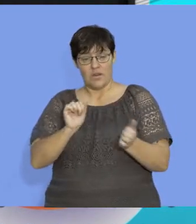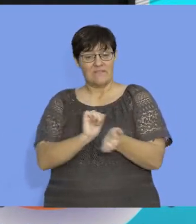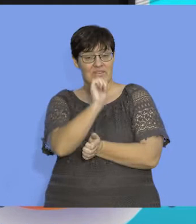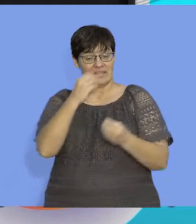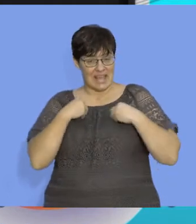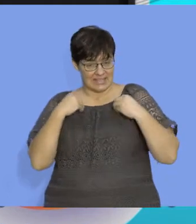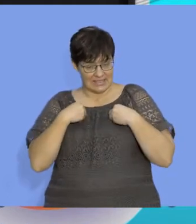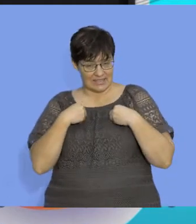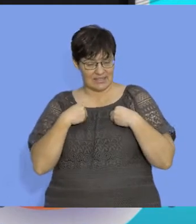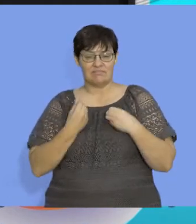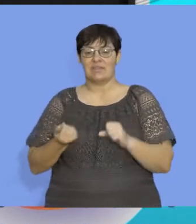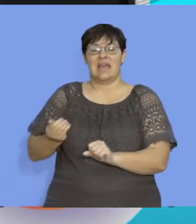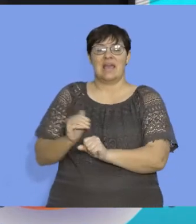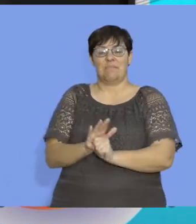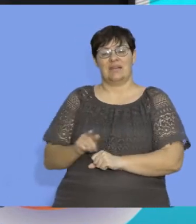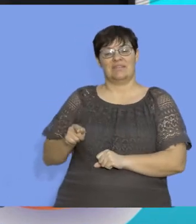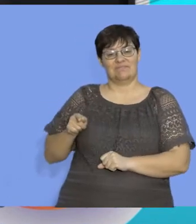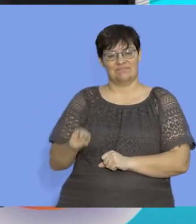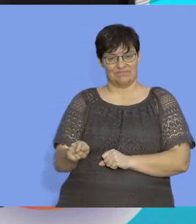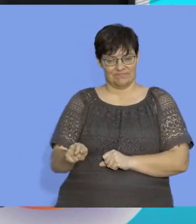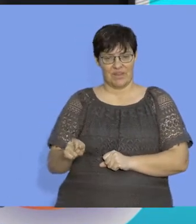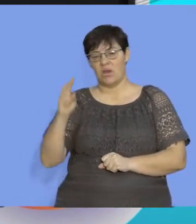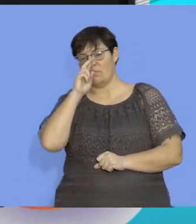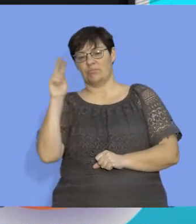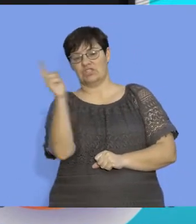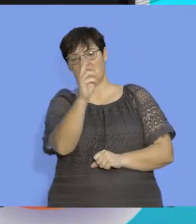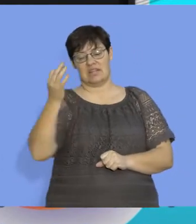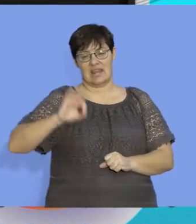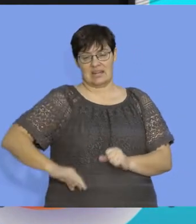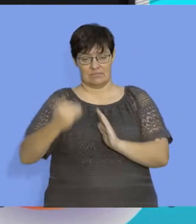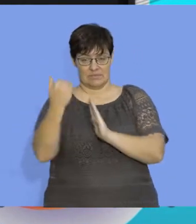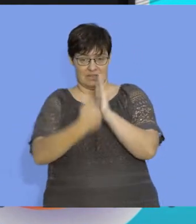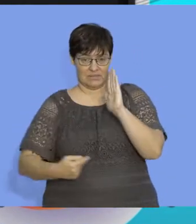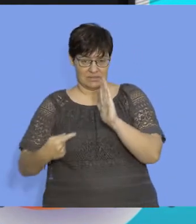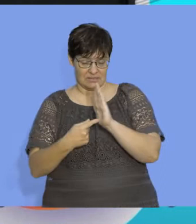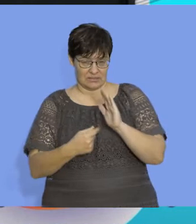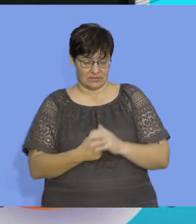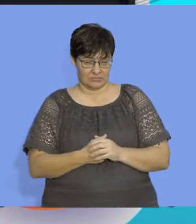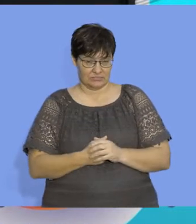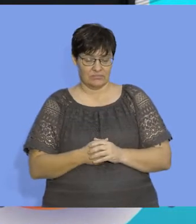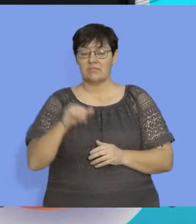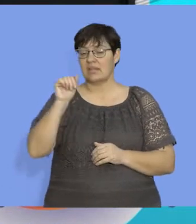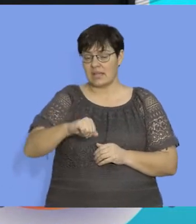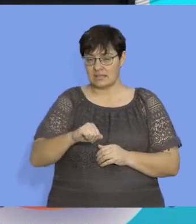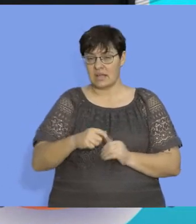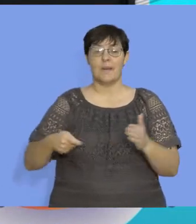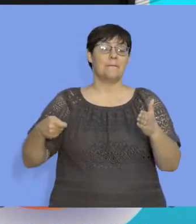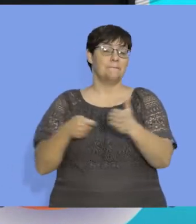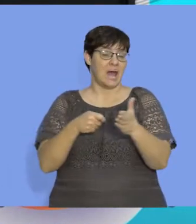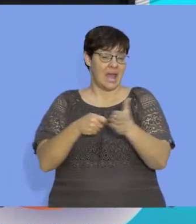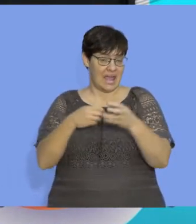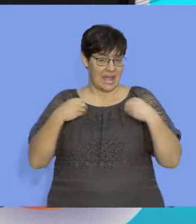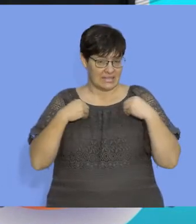my projected income statement. So yes, the purchase of the asset has nothing to do with the projected income